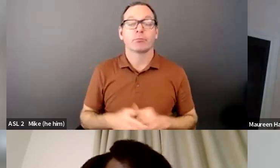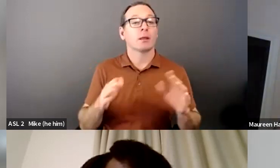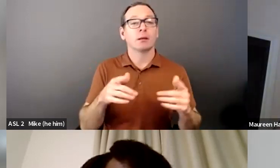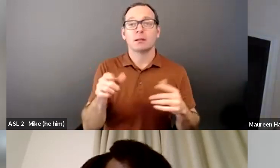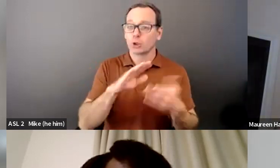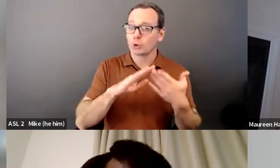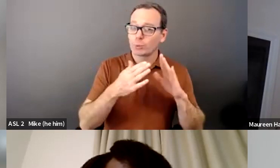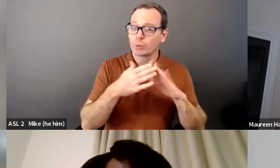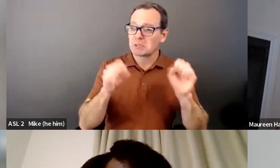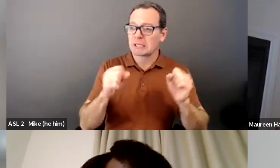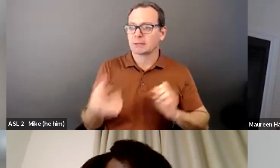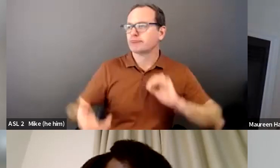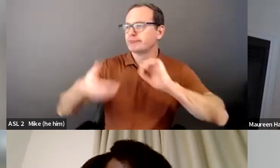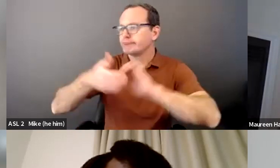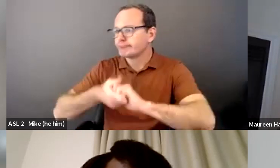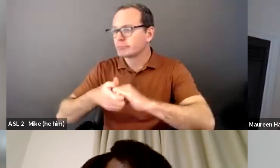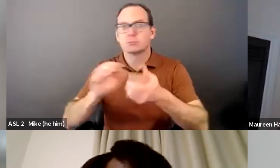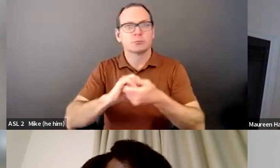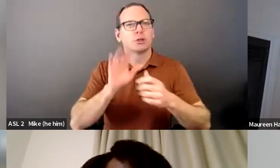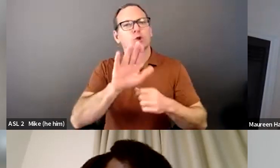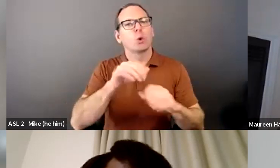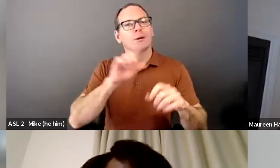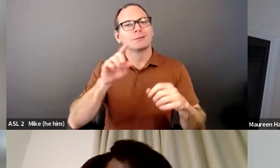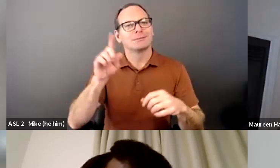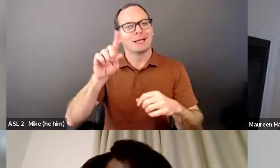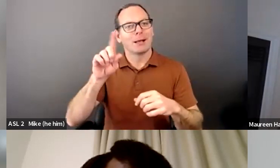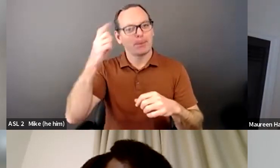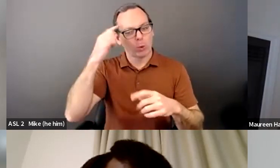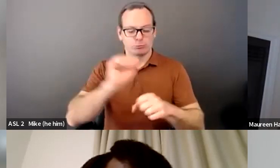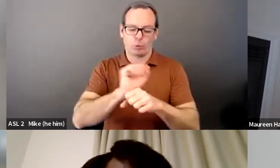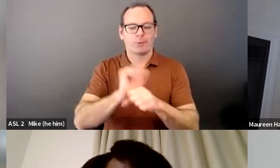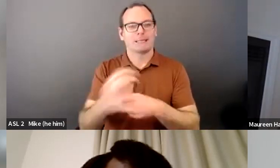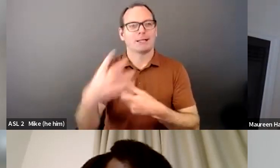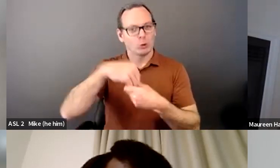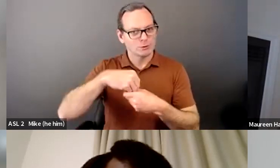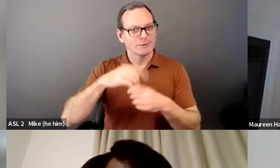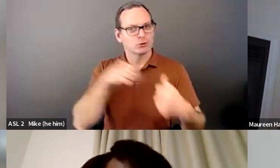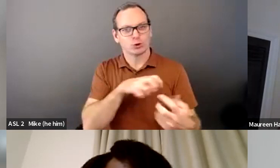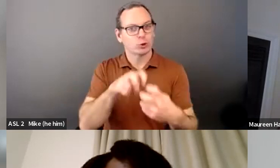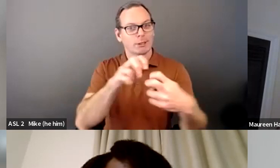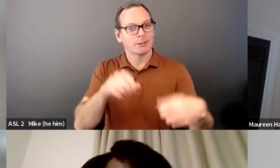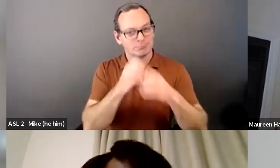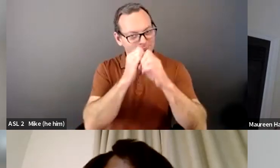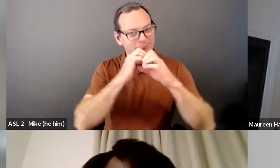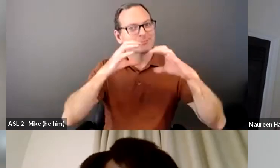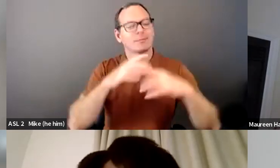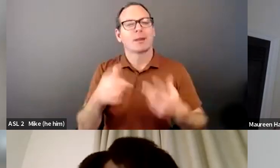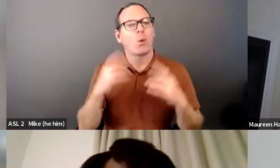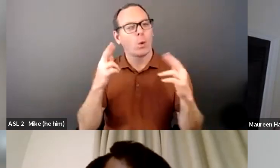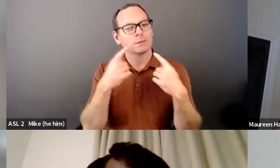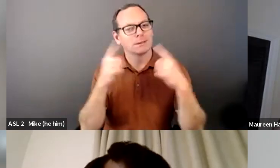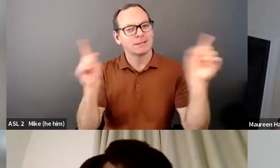your inclusive employment journey. So thank you again for tuning in and engaging. And I hope we go out there and really do the labor, really do the